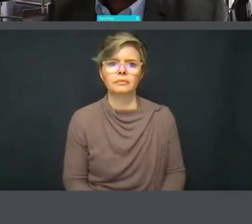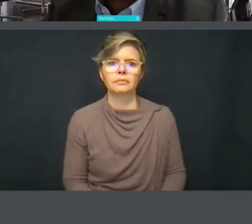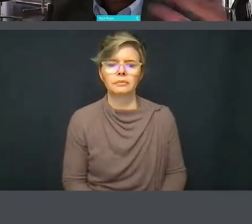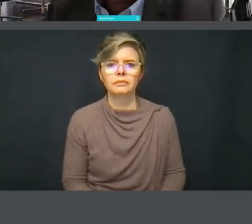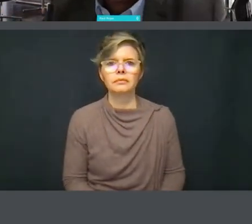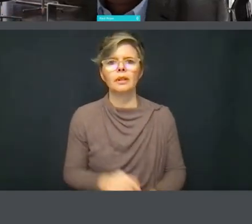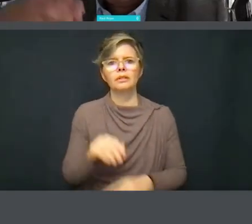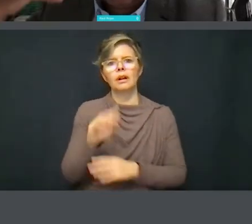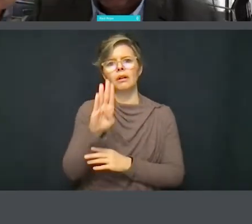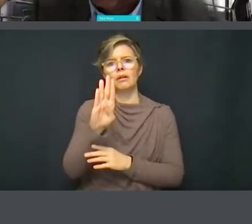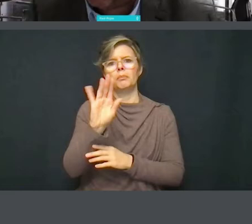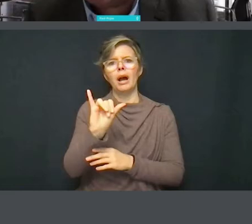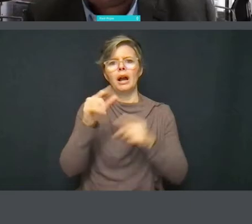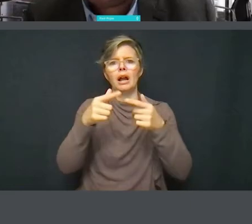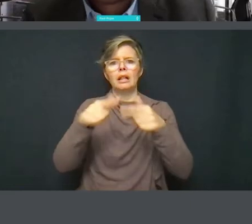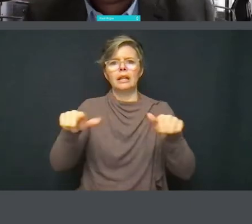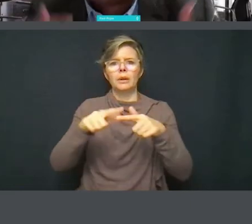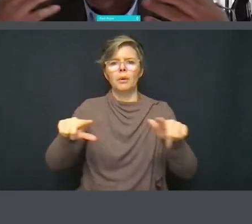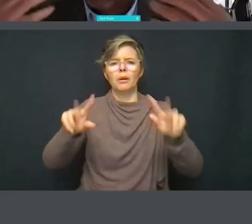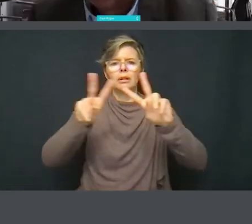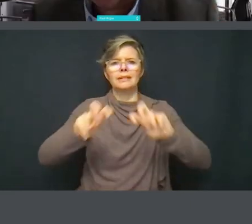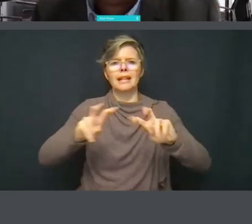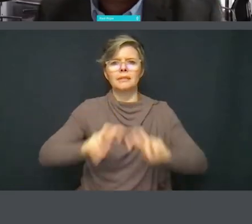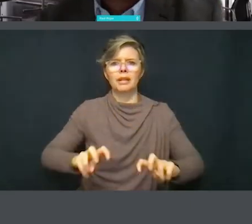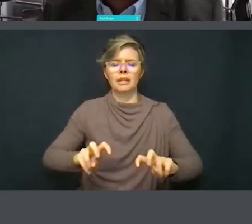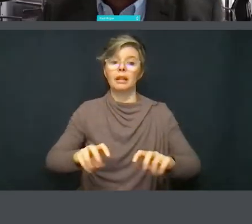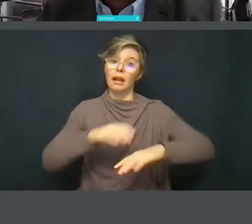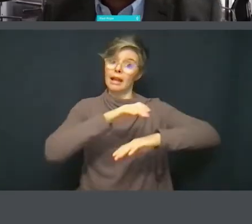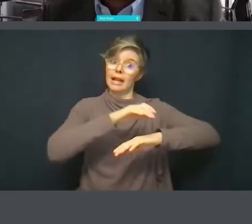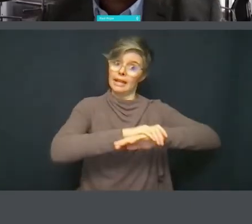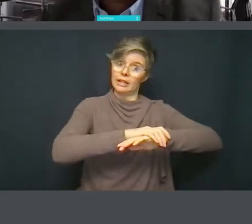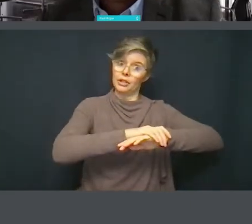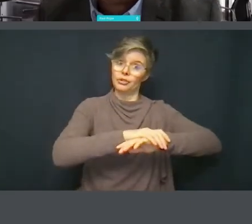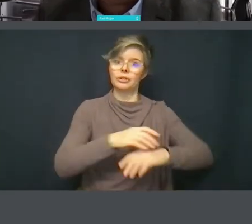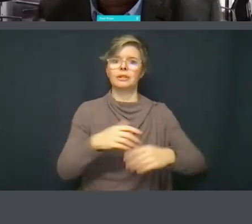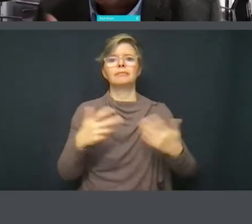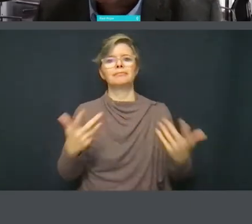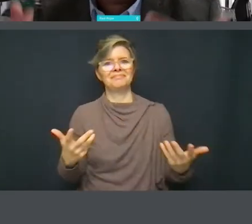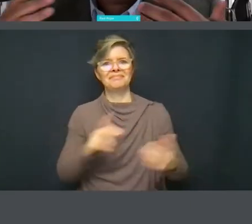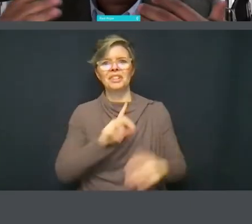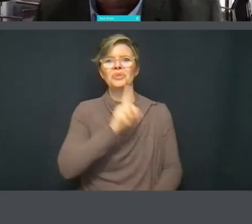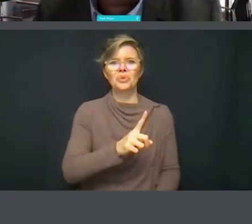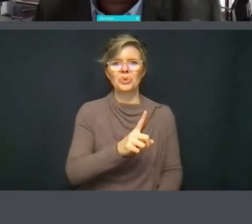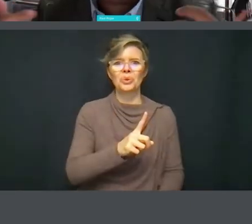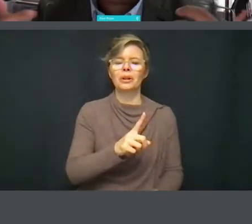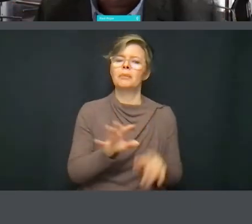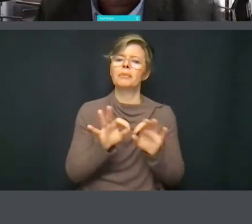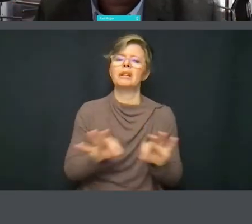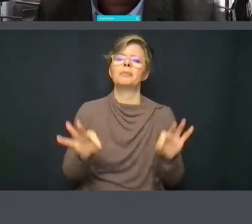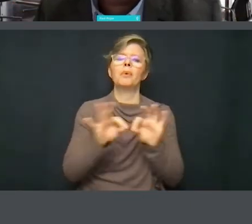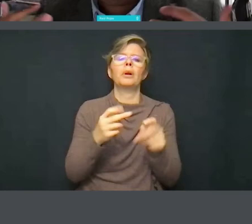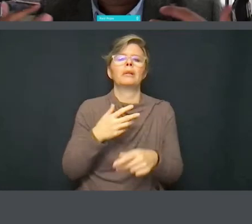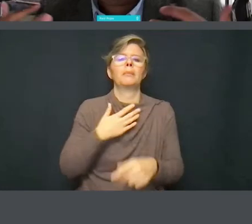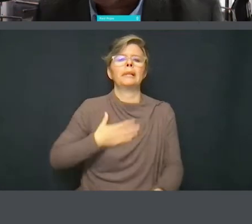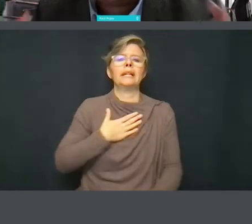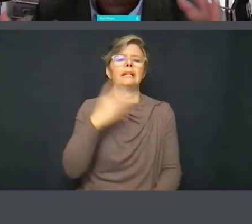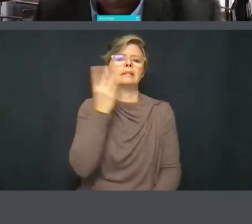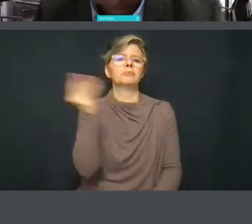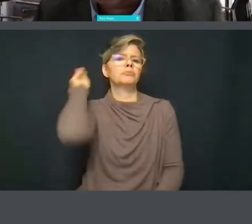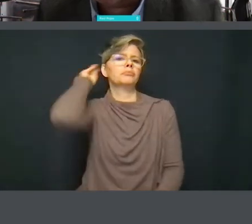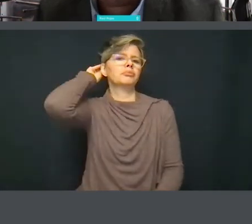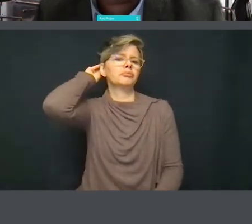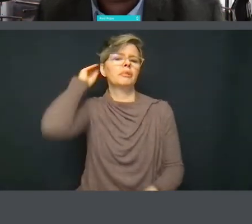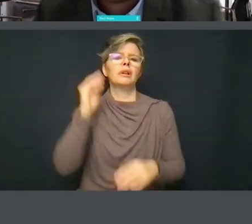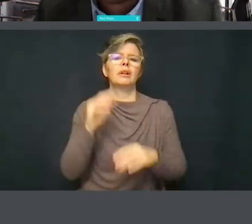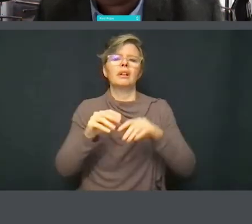assessment, we think, oh, well, it's English, and then there's this other language. And yes, that's true. But we also, I want you all to be aware of these other variations because it makes the picture